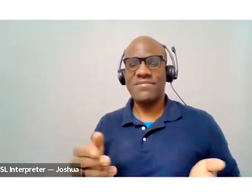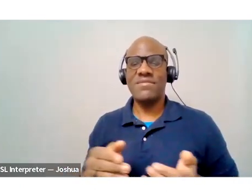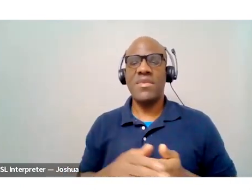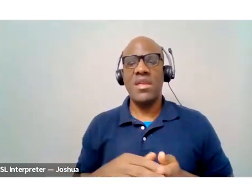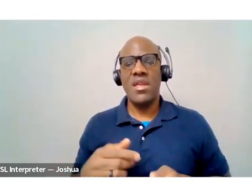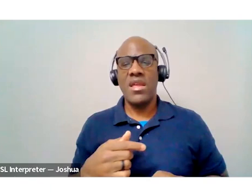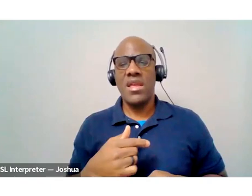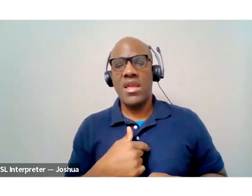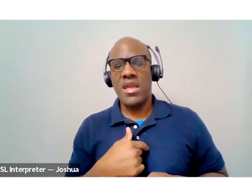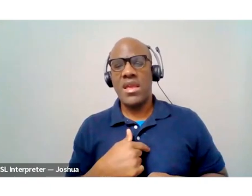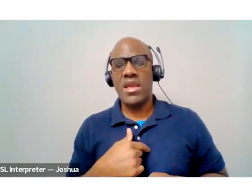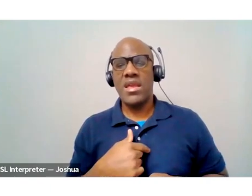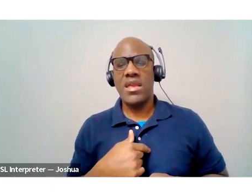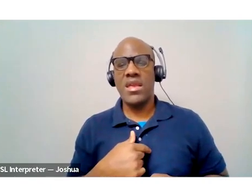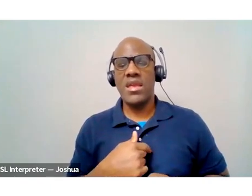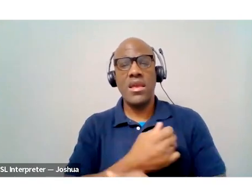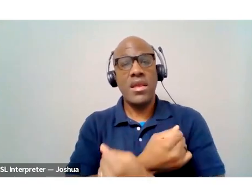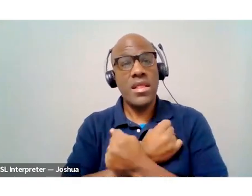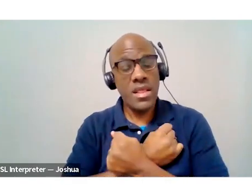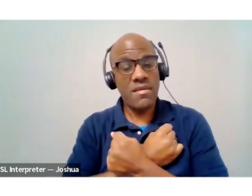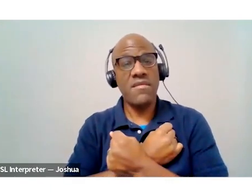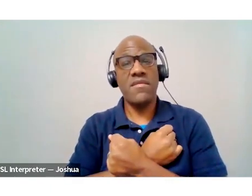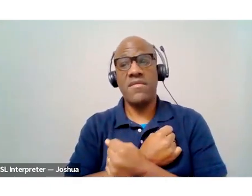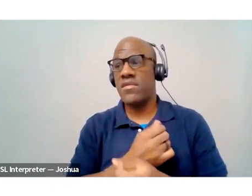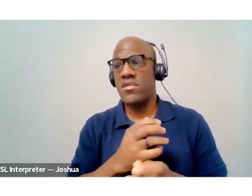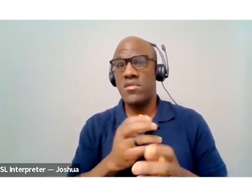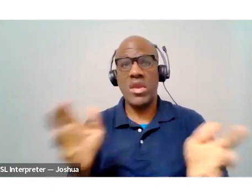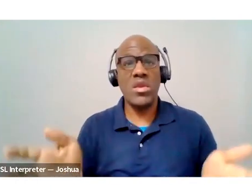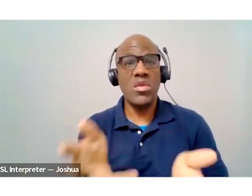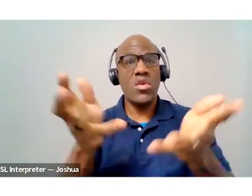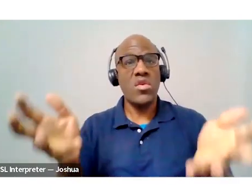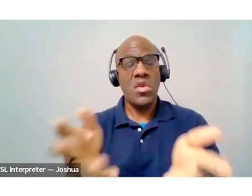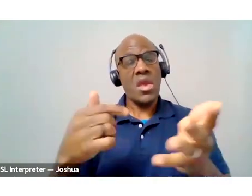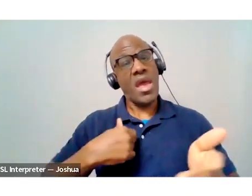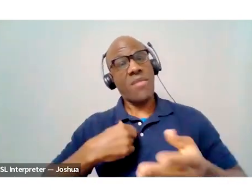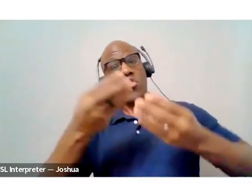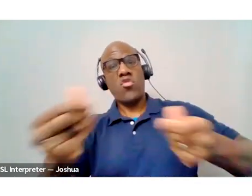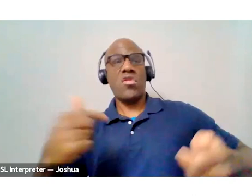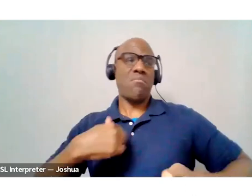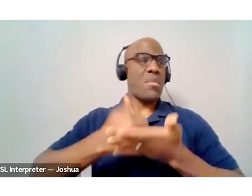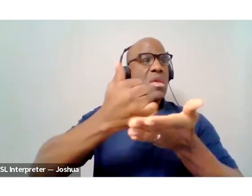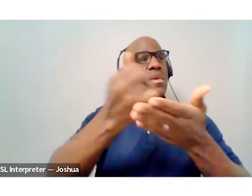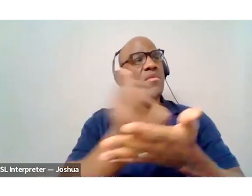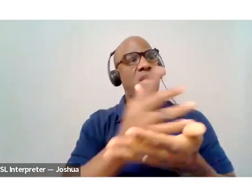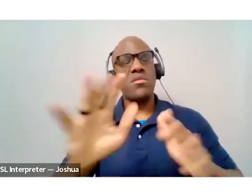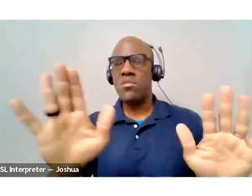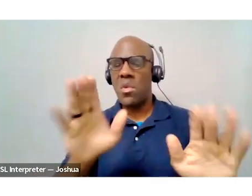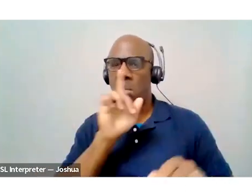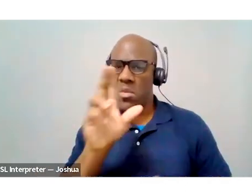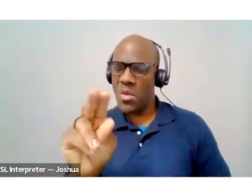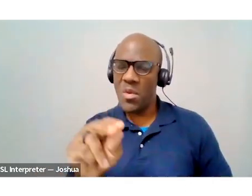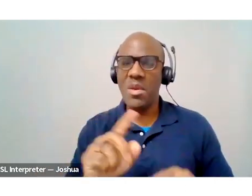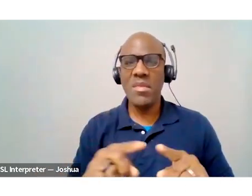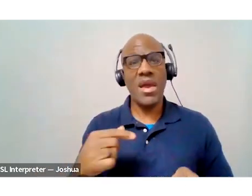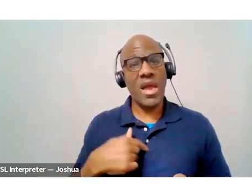the beacon of all the solutions. I'm here too, as part of this creative media literacy